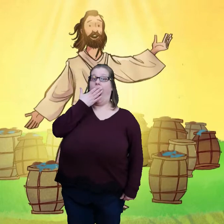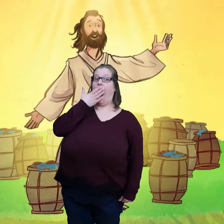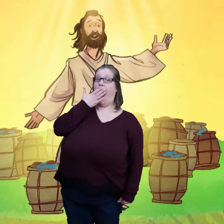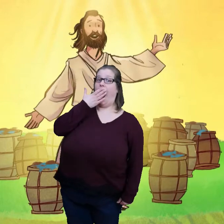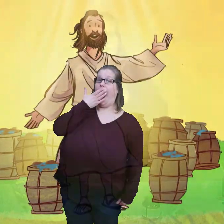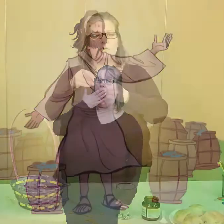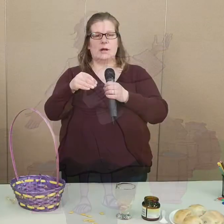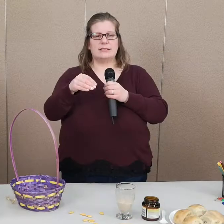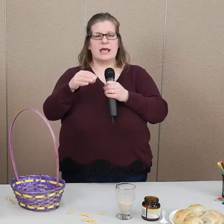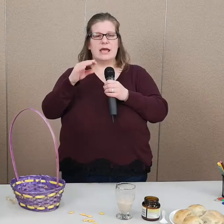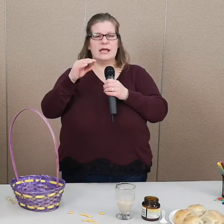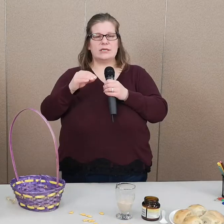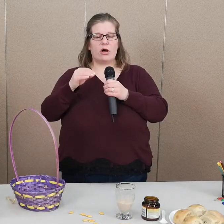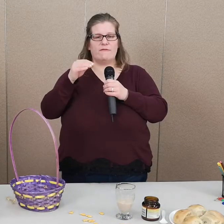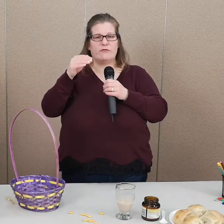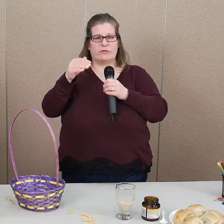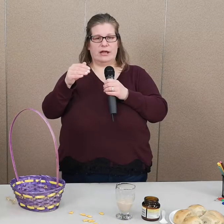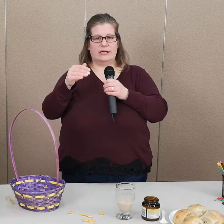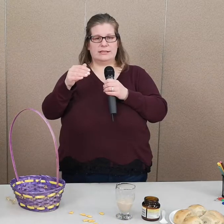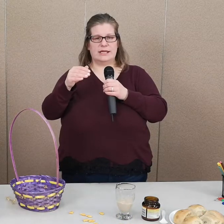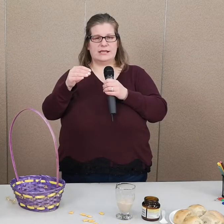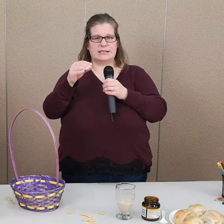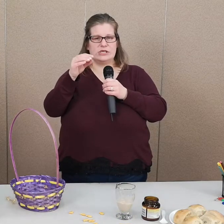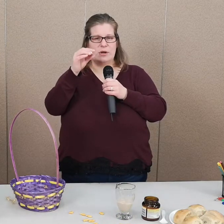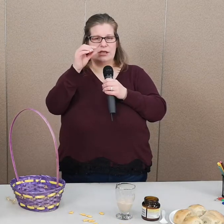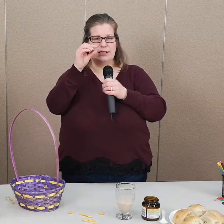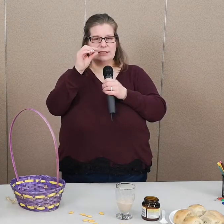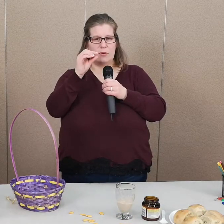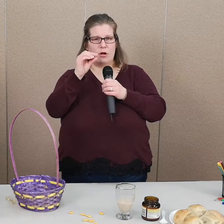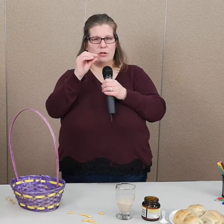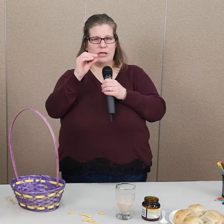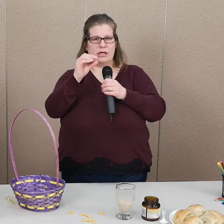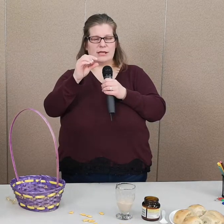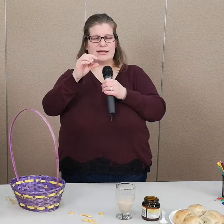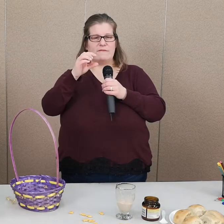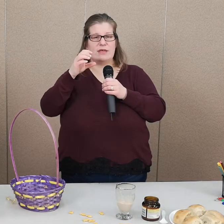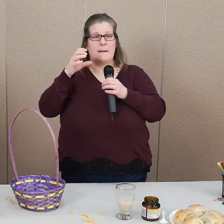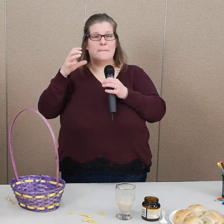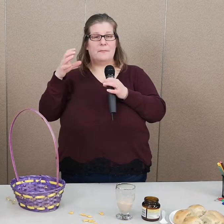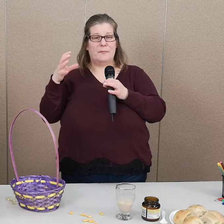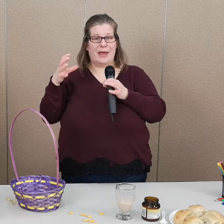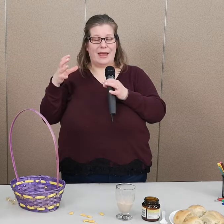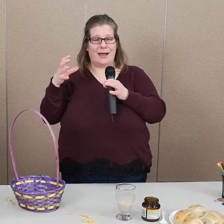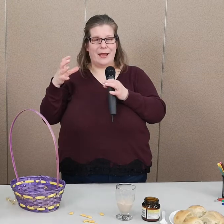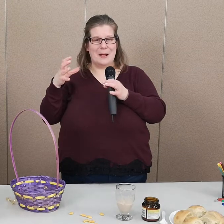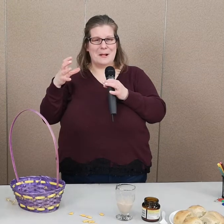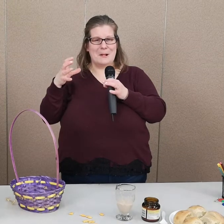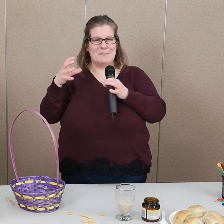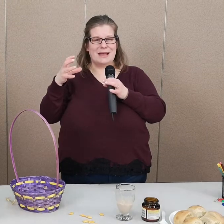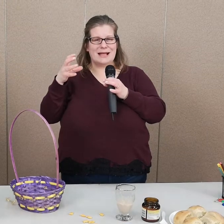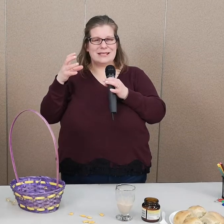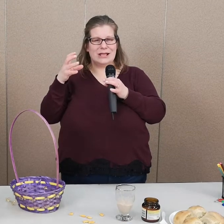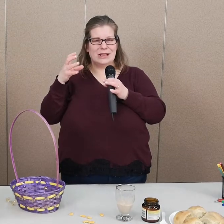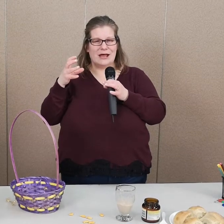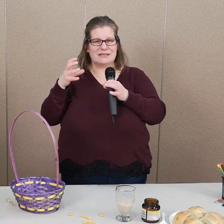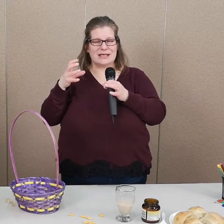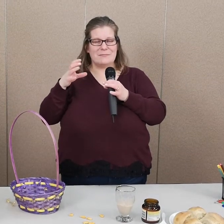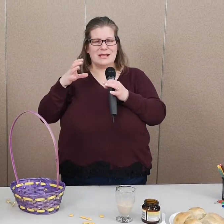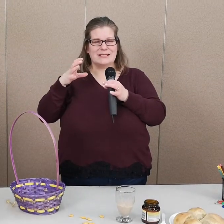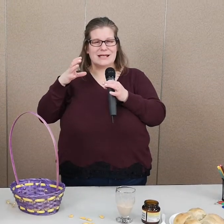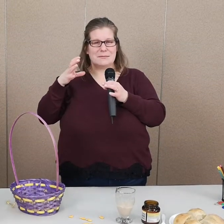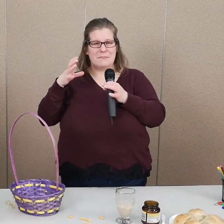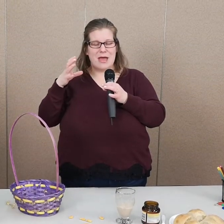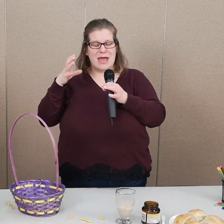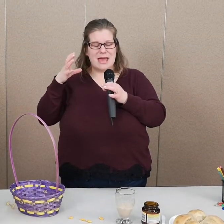show who he was. He's a God of greatness. He doesn't do anything small. He does everything big because he loves